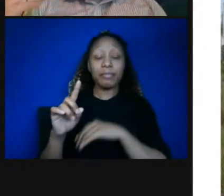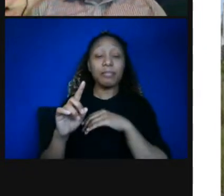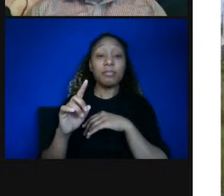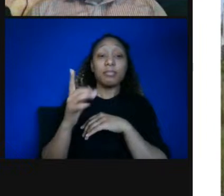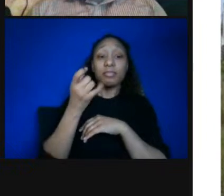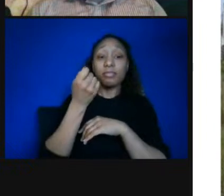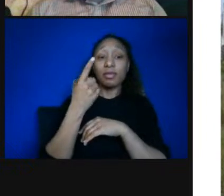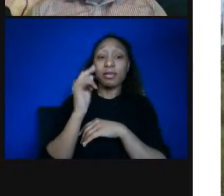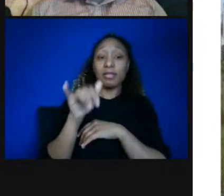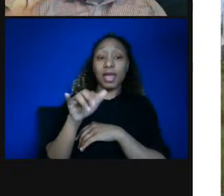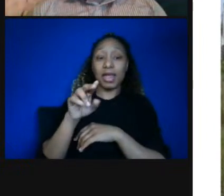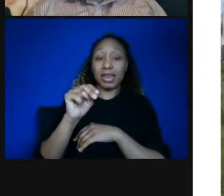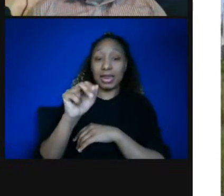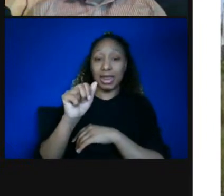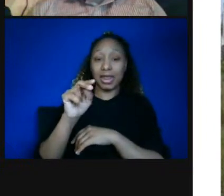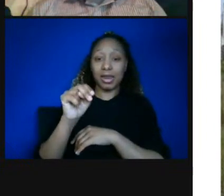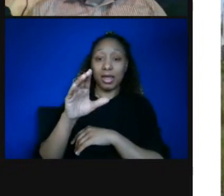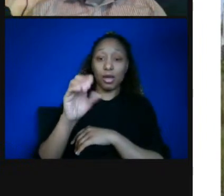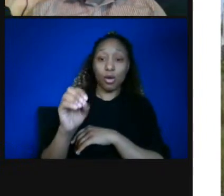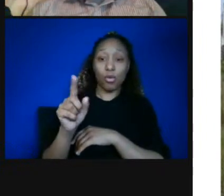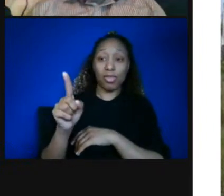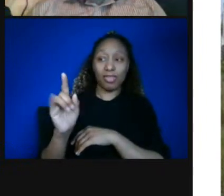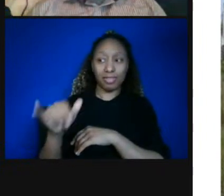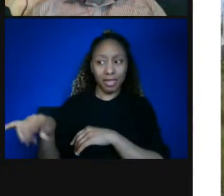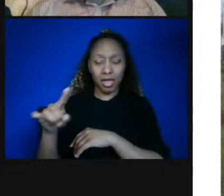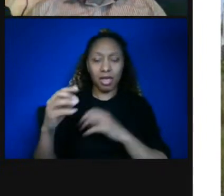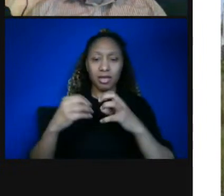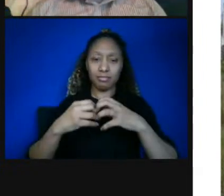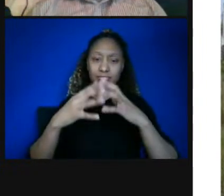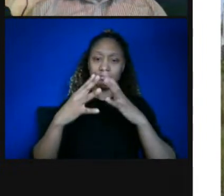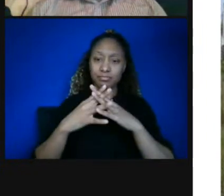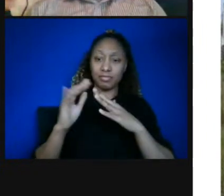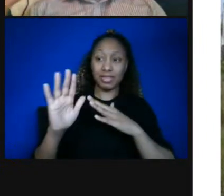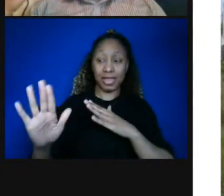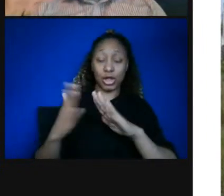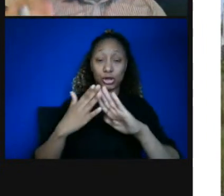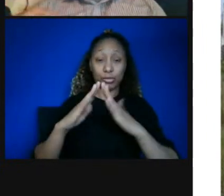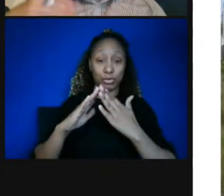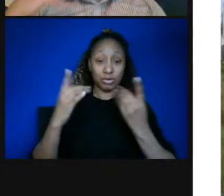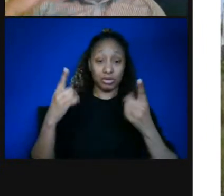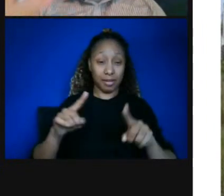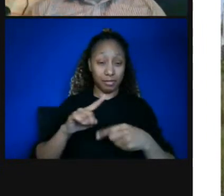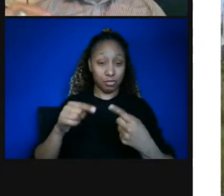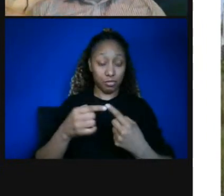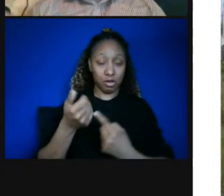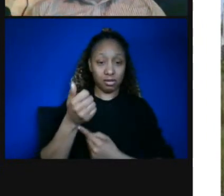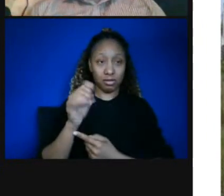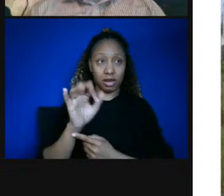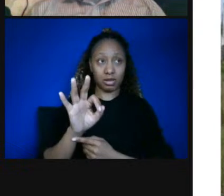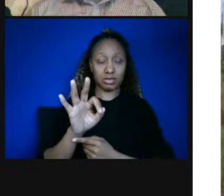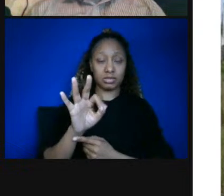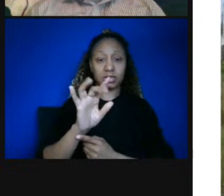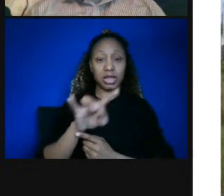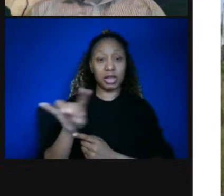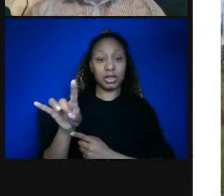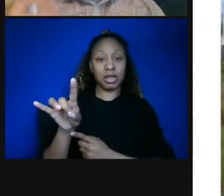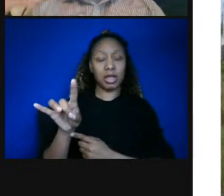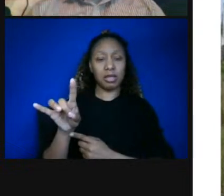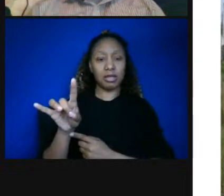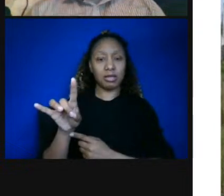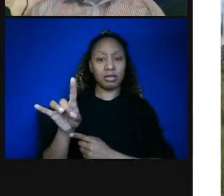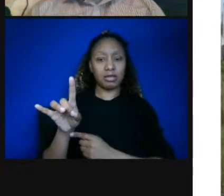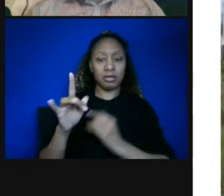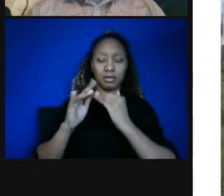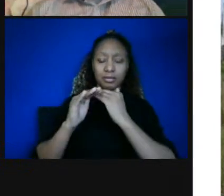the Nanacoke are very different. They formed their community in 1888 and had powwows consistently up until the 1940s, and